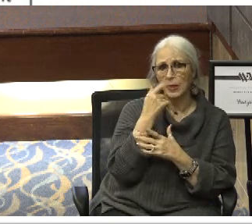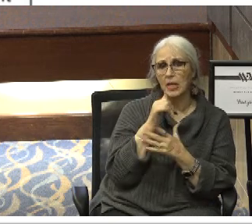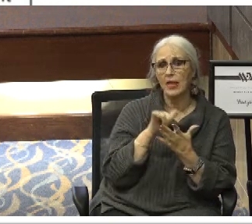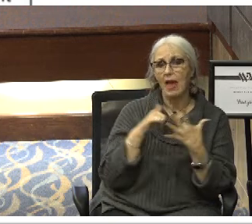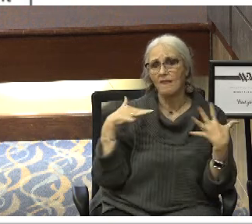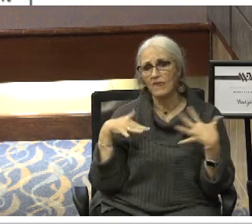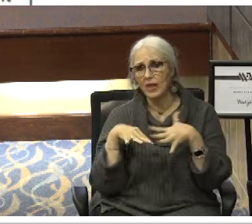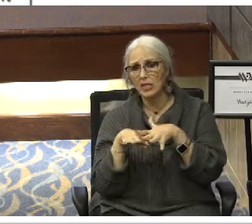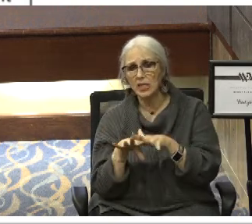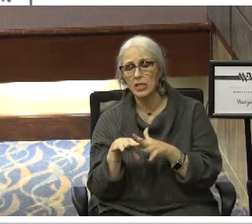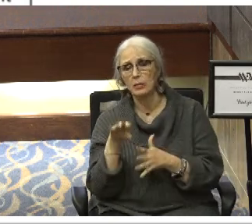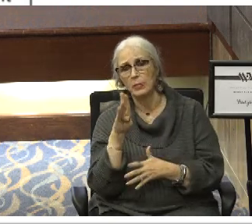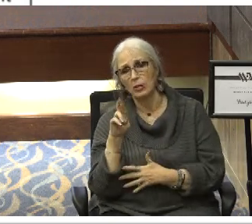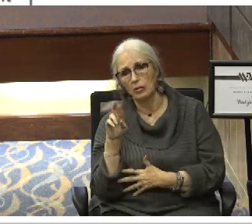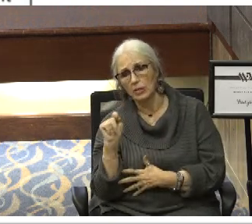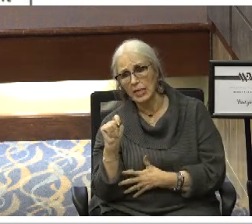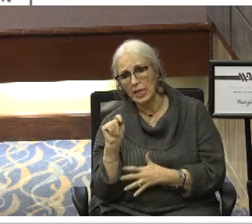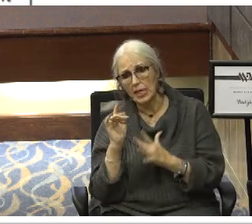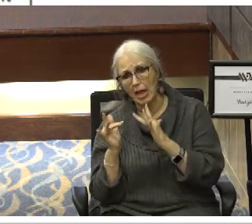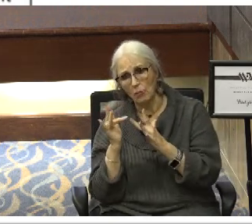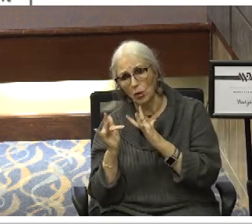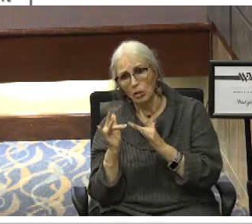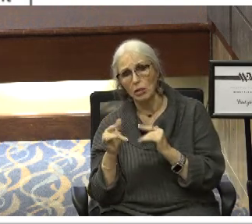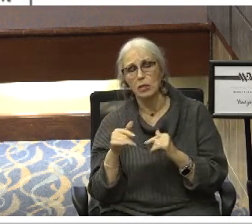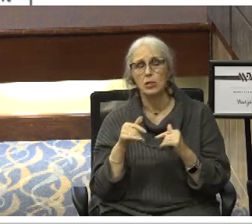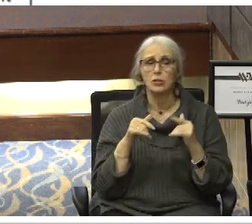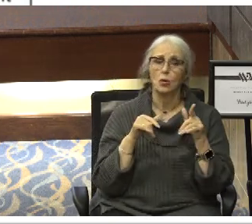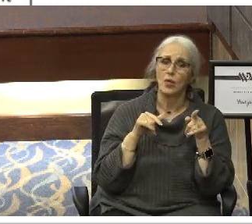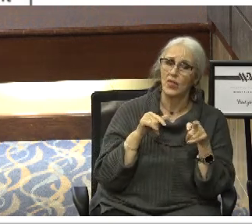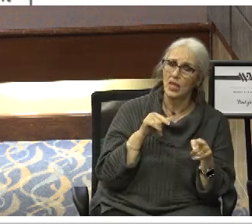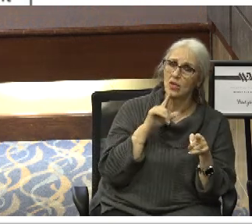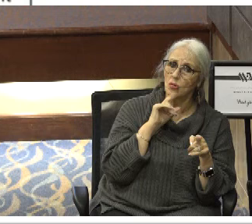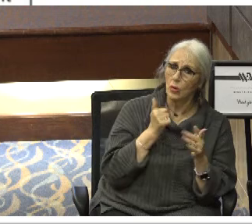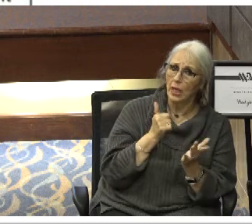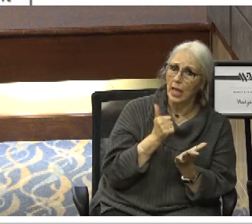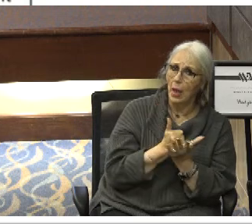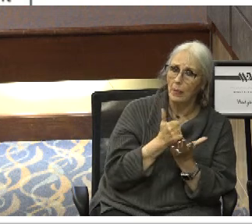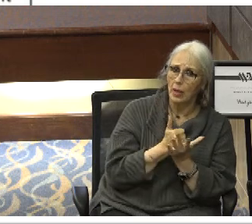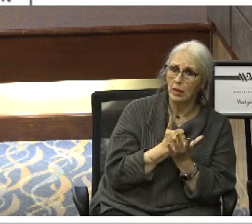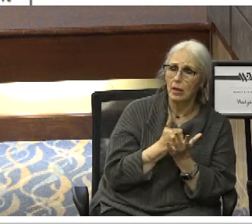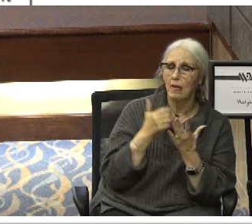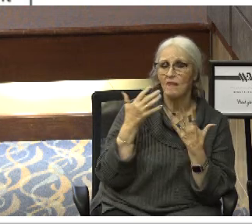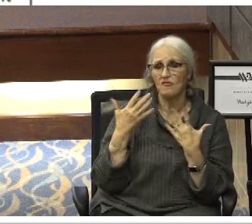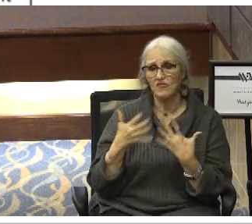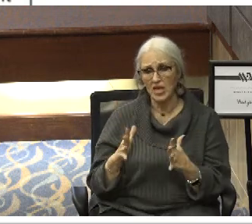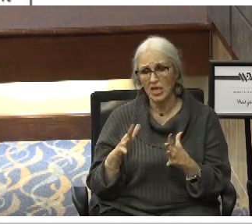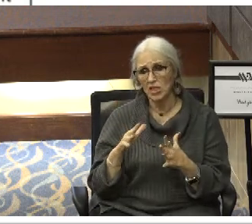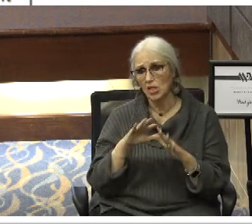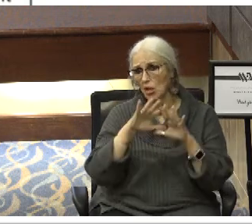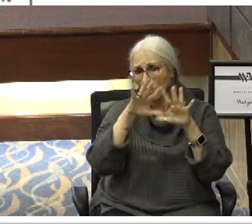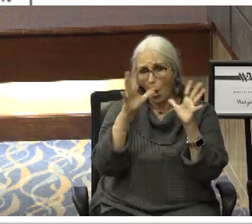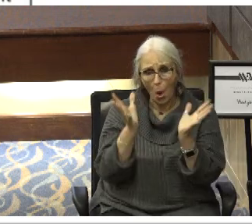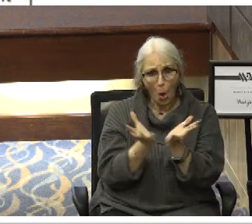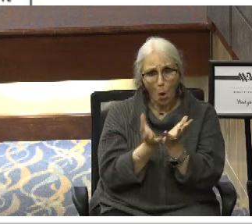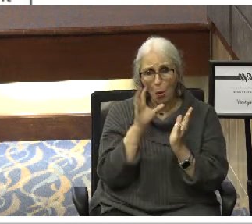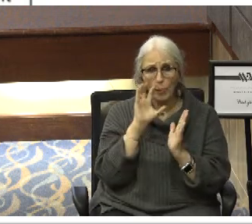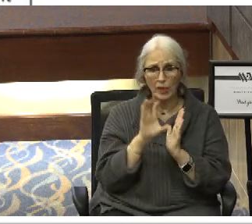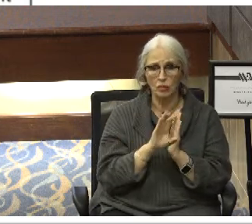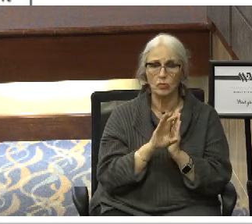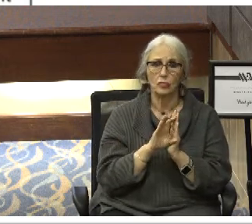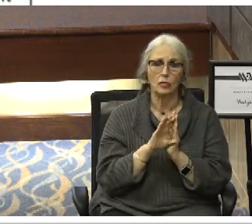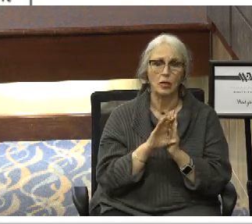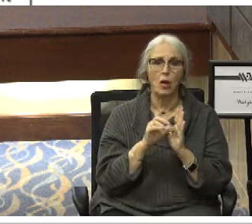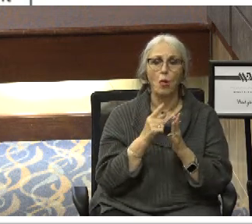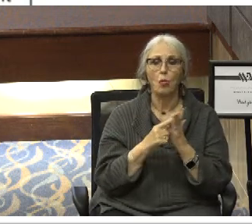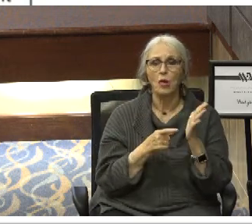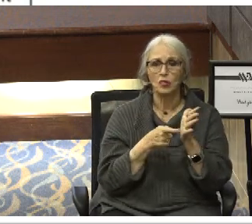the BRT network. And so this is really just helping complete that whole picture for what it's going to take